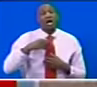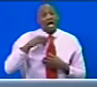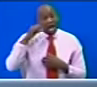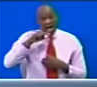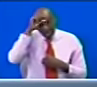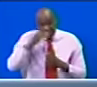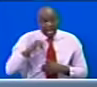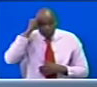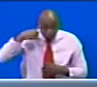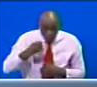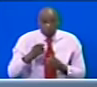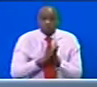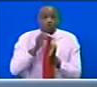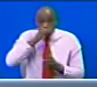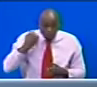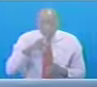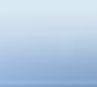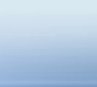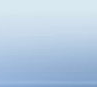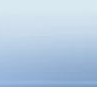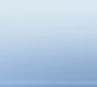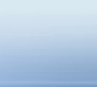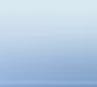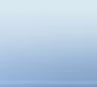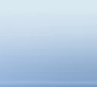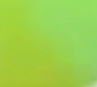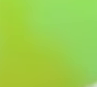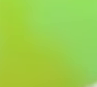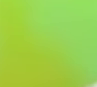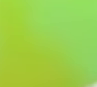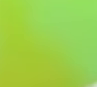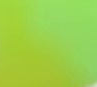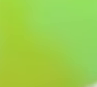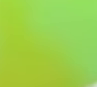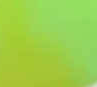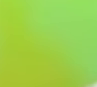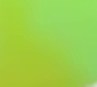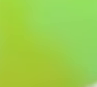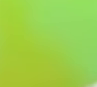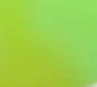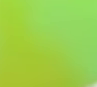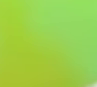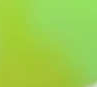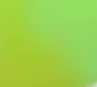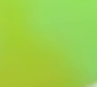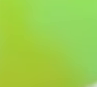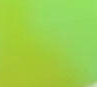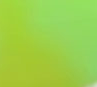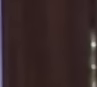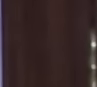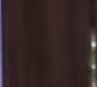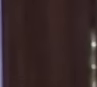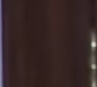the deputy party leader of ODM, and so is the presidential flag bearer Raila Odinga. But still they say Joho ought to have made it to the